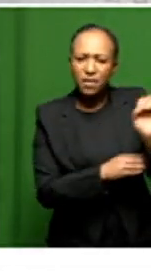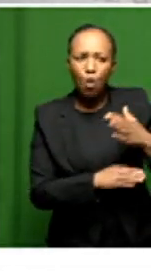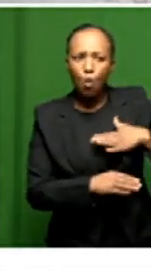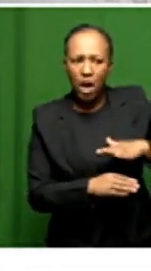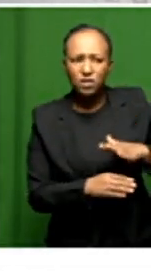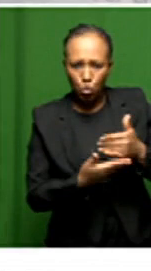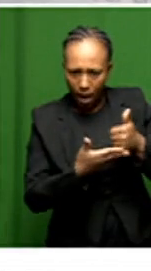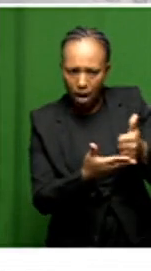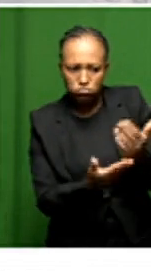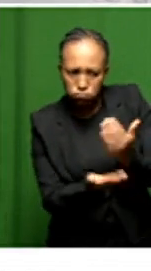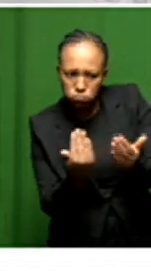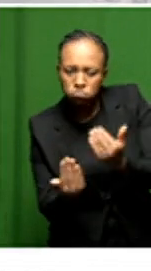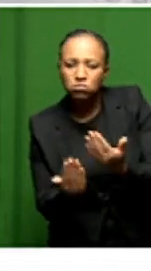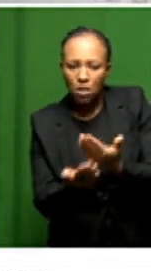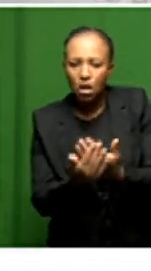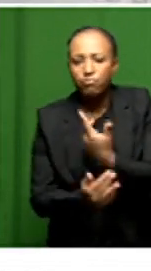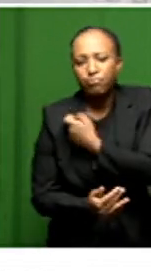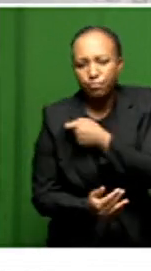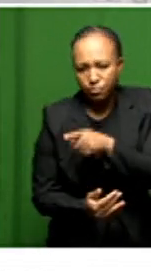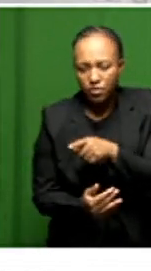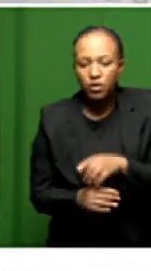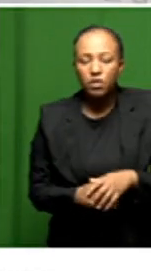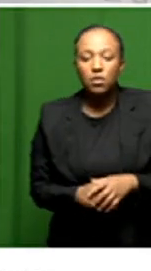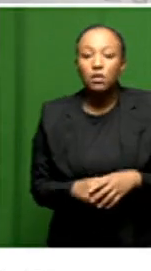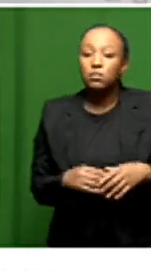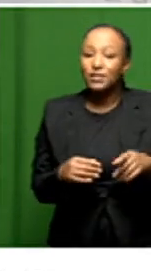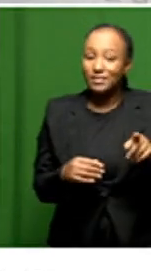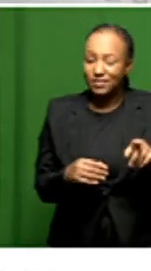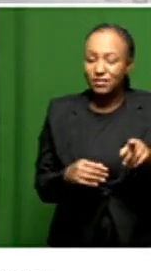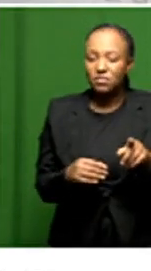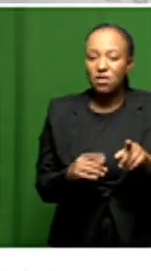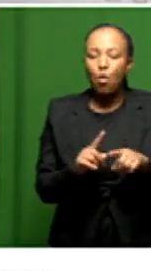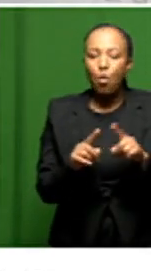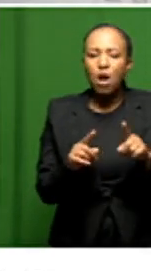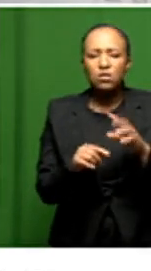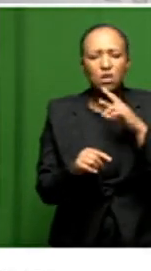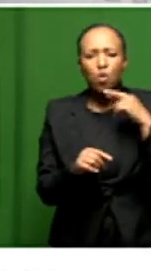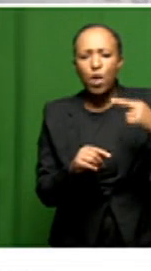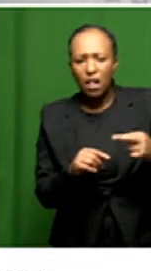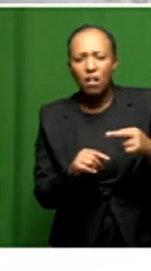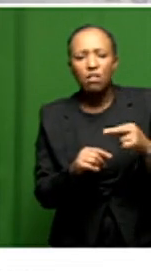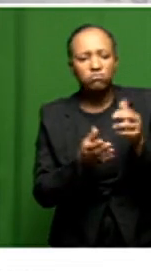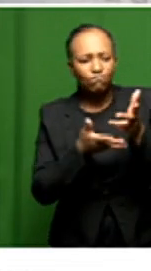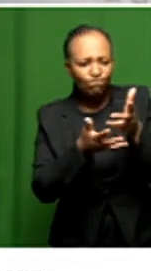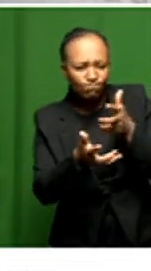vaccinated. And it really is about, for us, we're finding it's really about just having real conversations with real